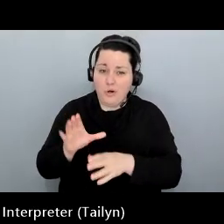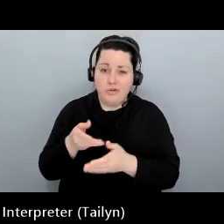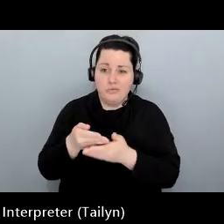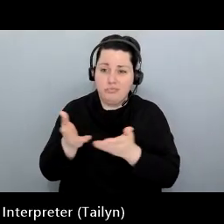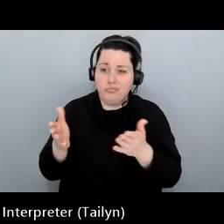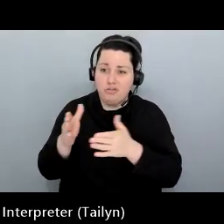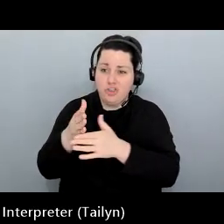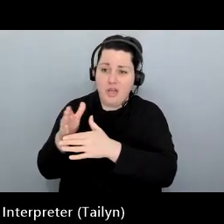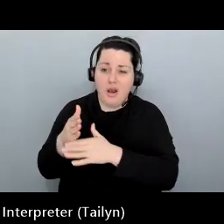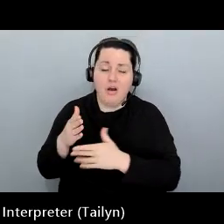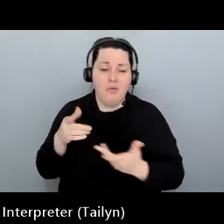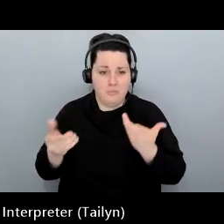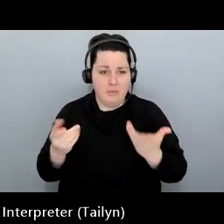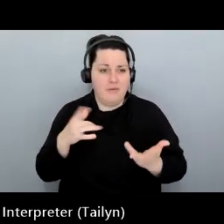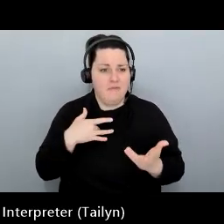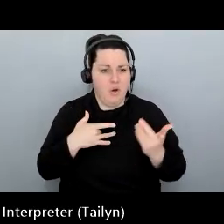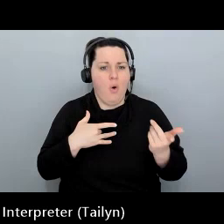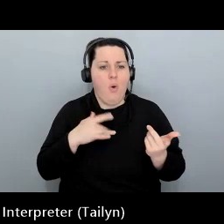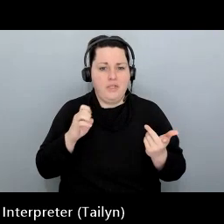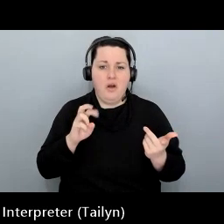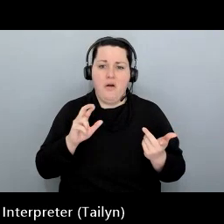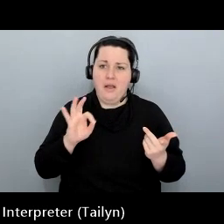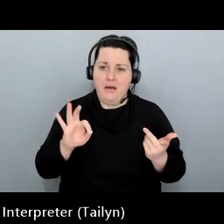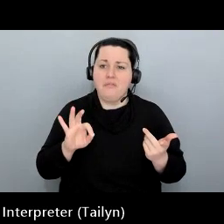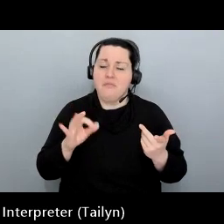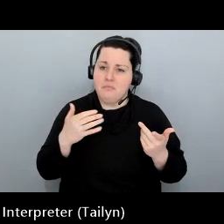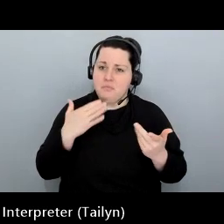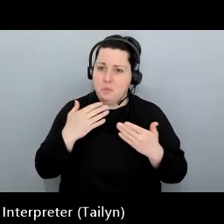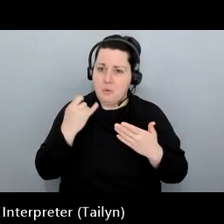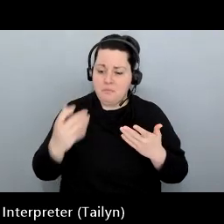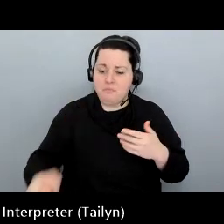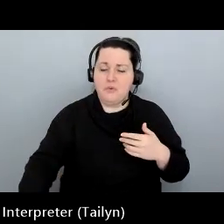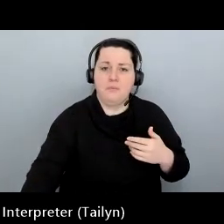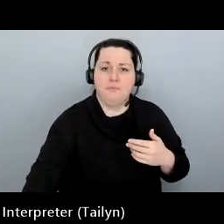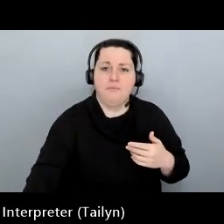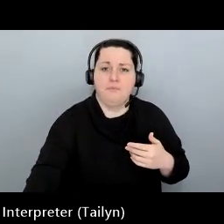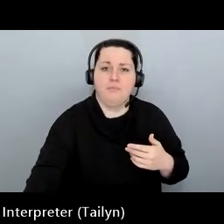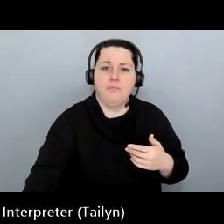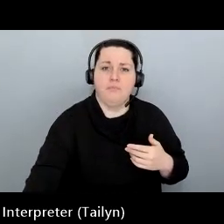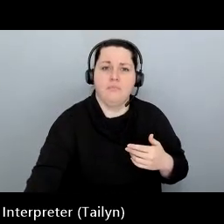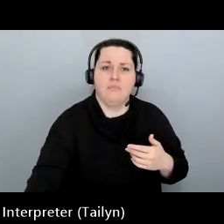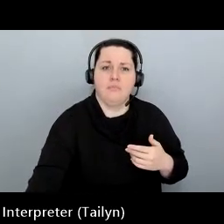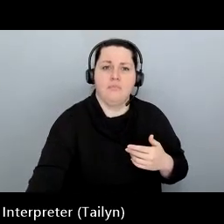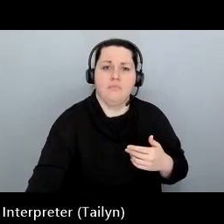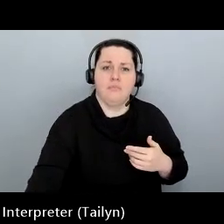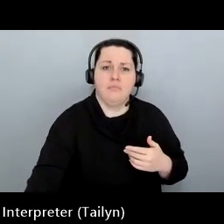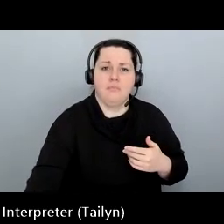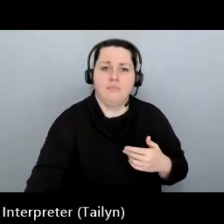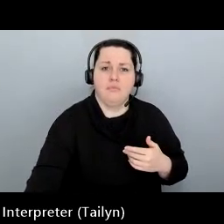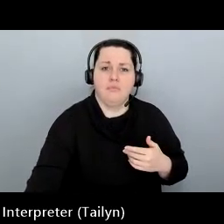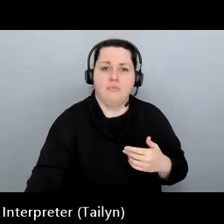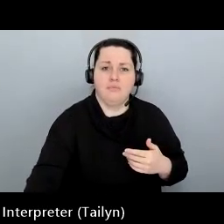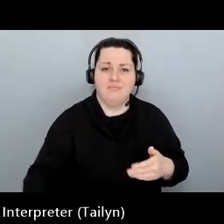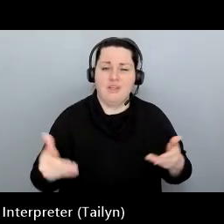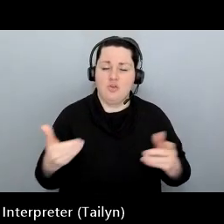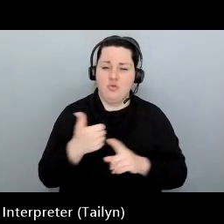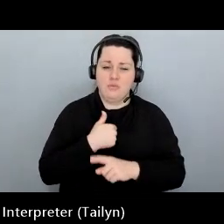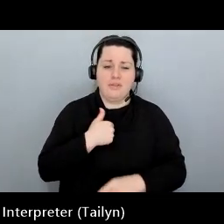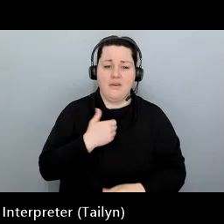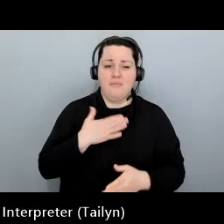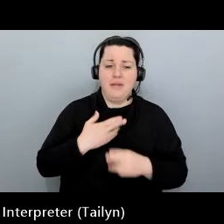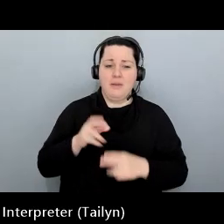might find this information quite valuable. So, just to introduce myself really quickly, my name is Ray McCoy.